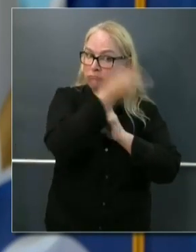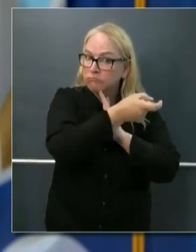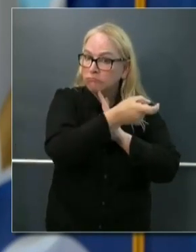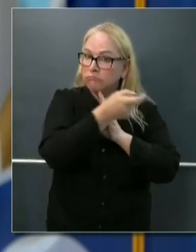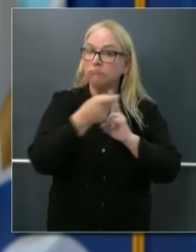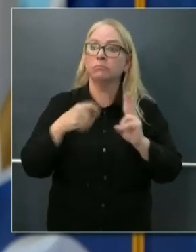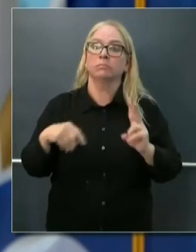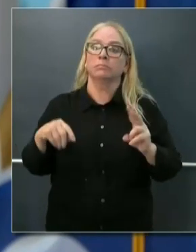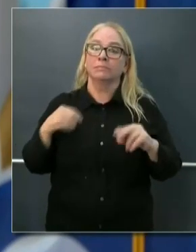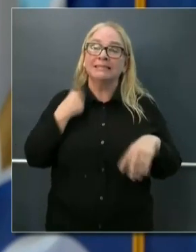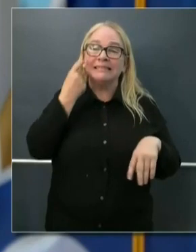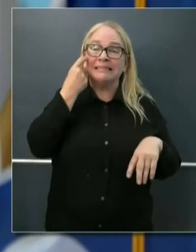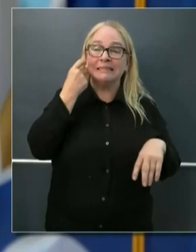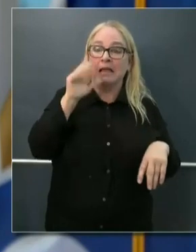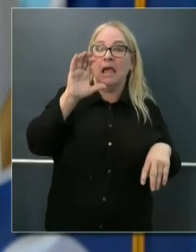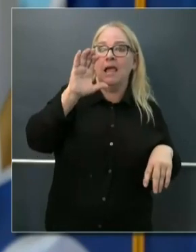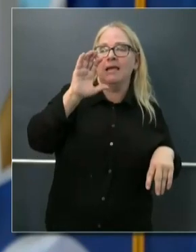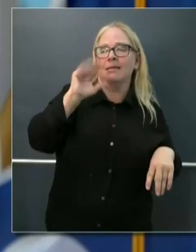CaliforniansForAll.ca.gov website,